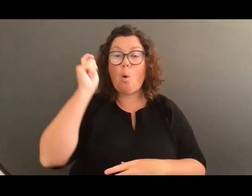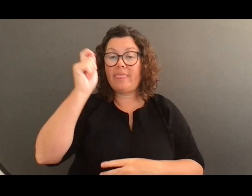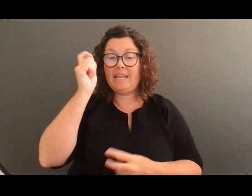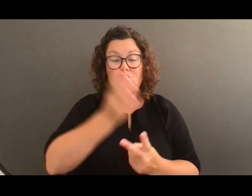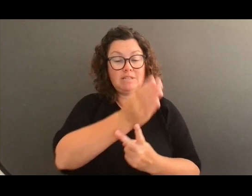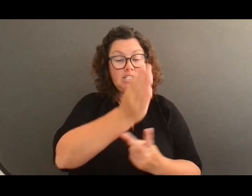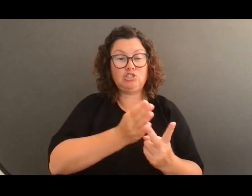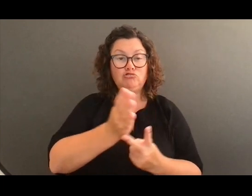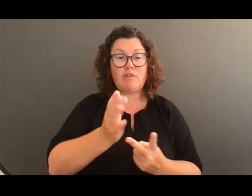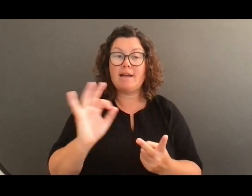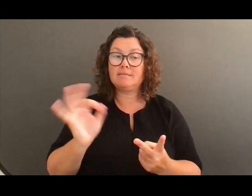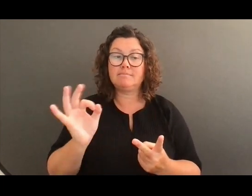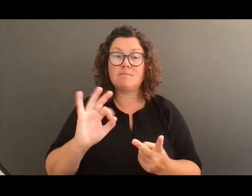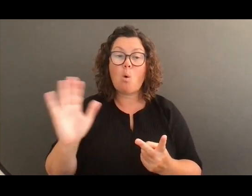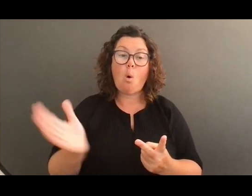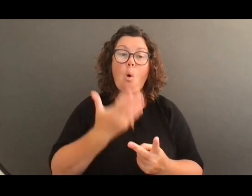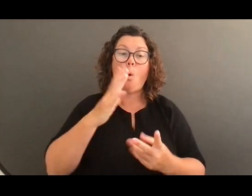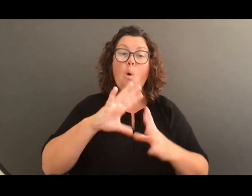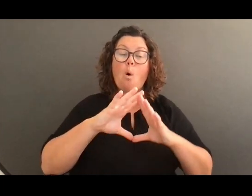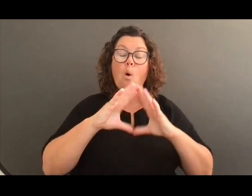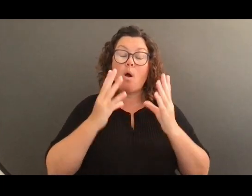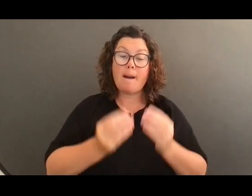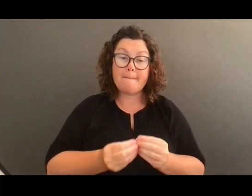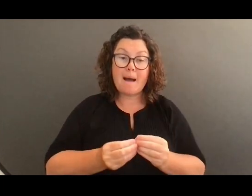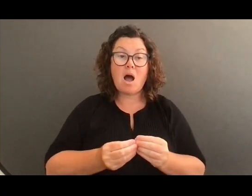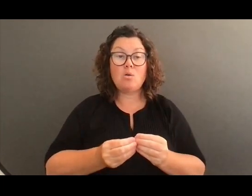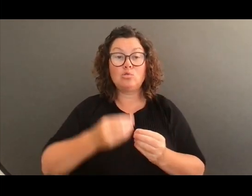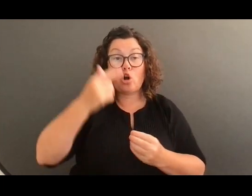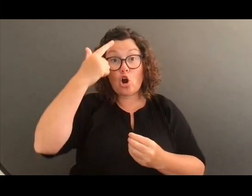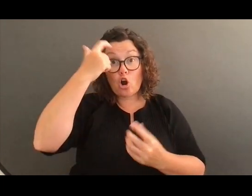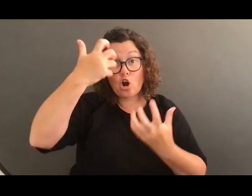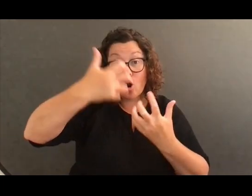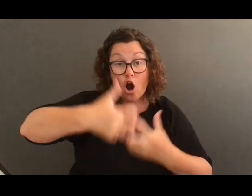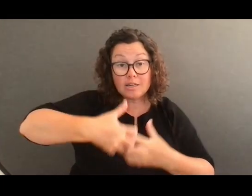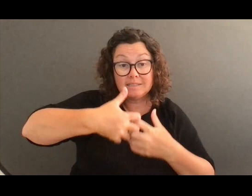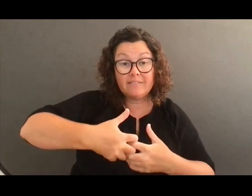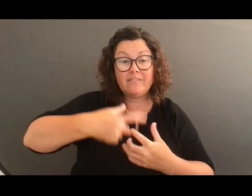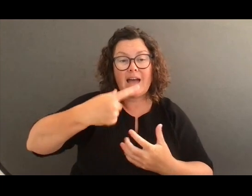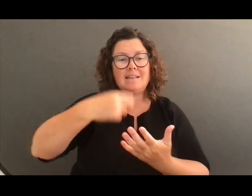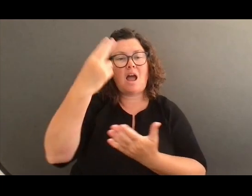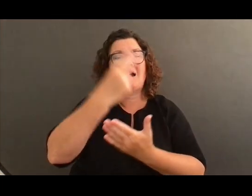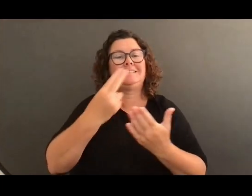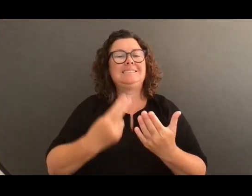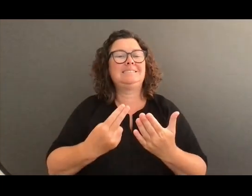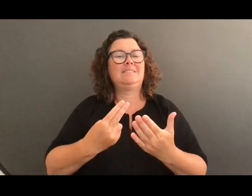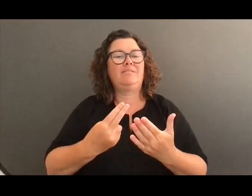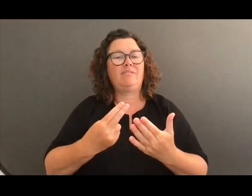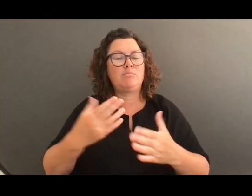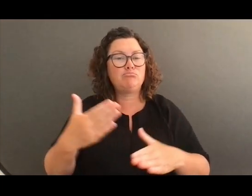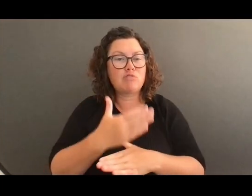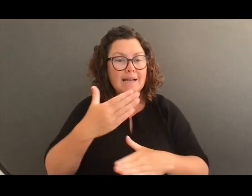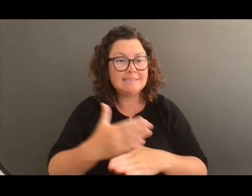artistic processes entwined in the different activities that teachers construct. So in this strand, the exploring and responding